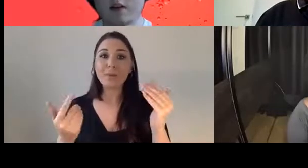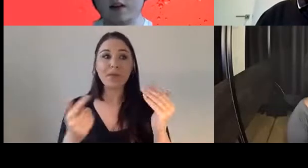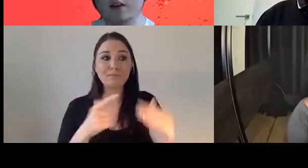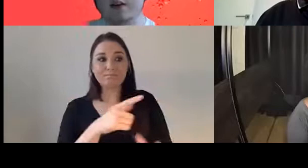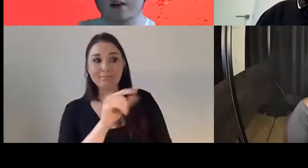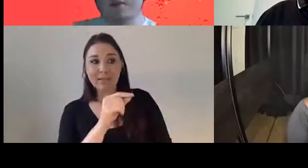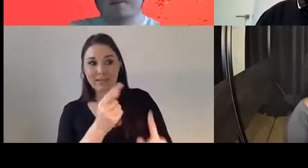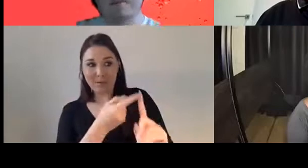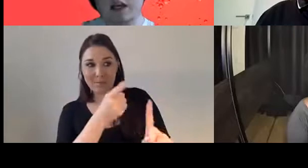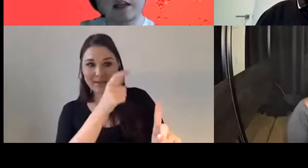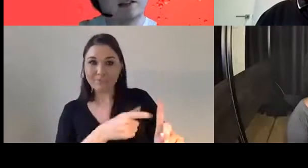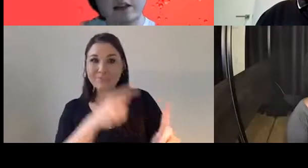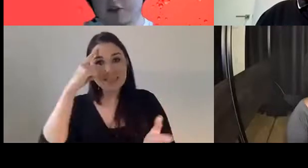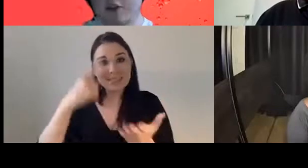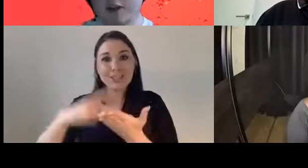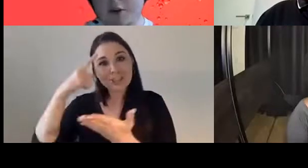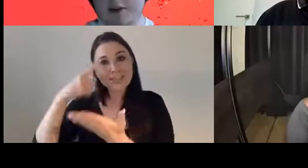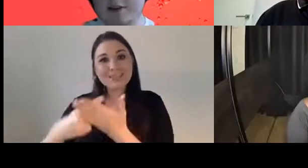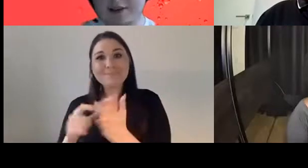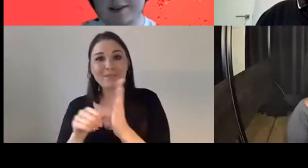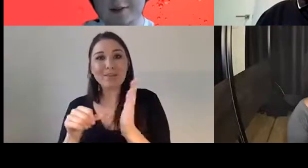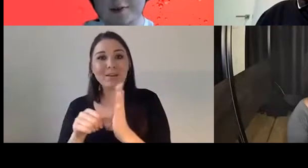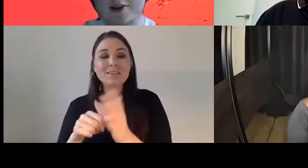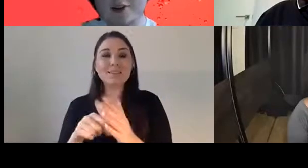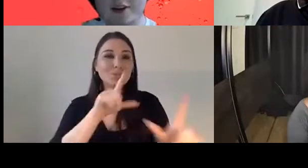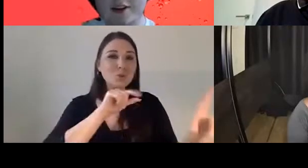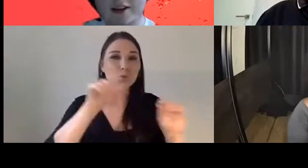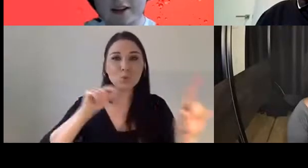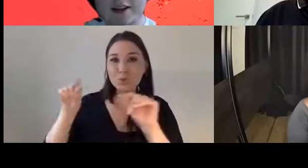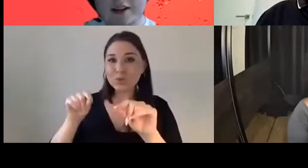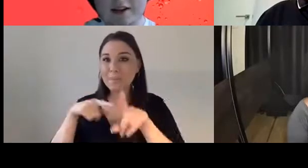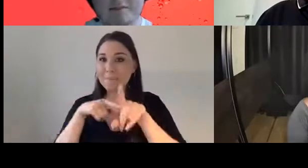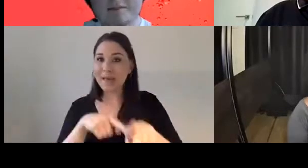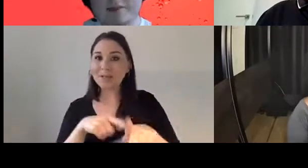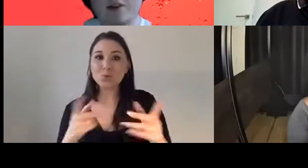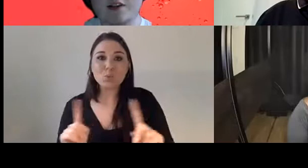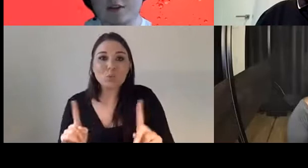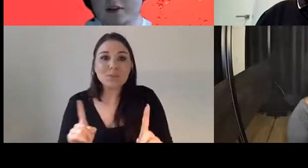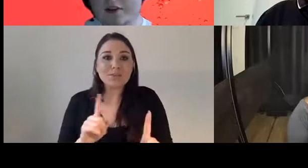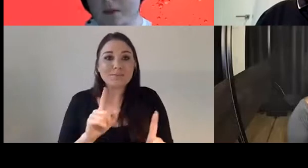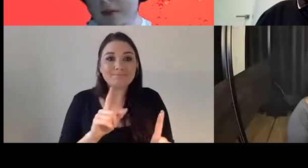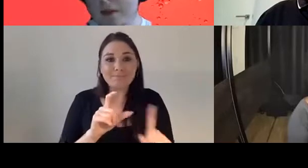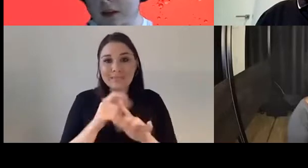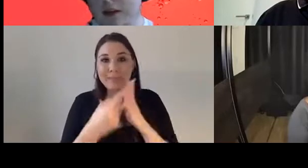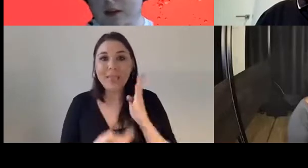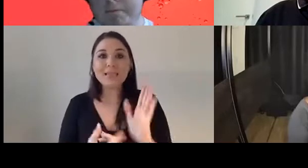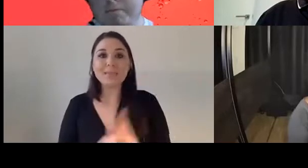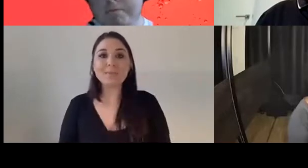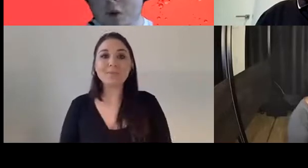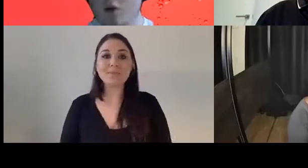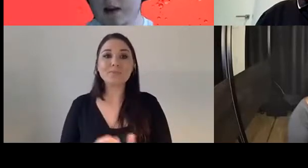Yeah, and yeah, as you said, Toby, it's a good question, and certainly something that I